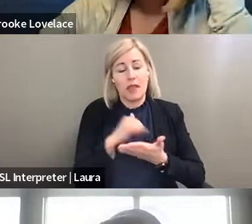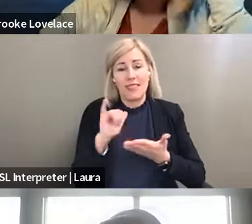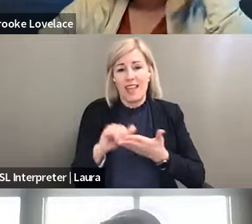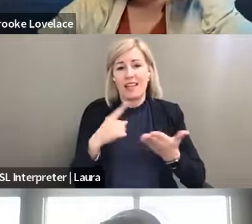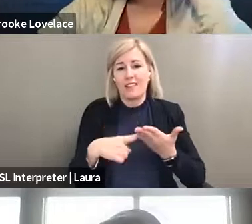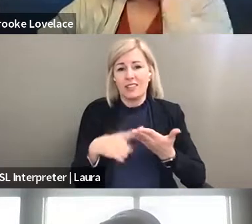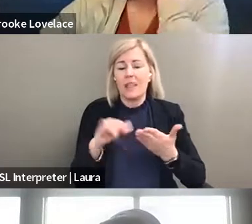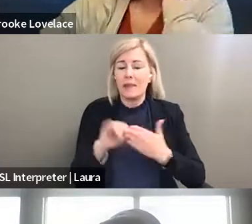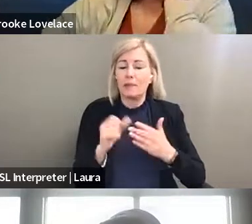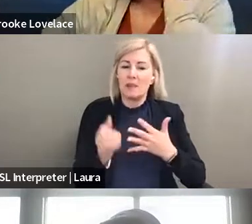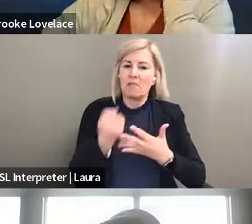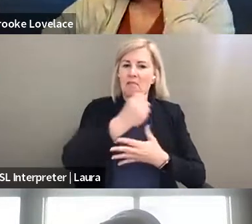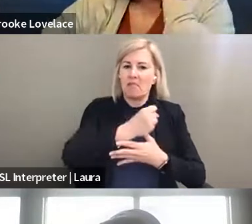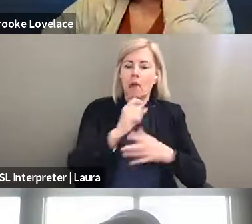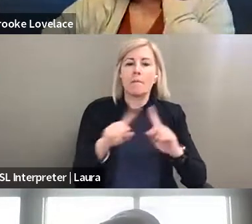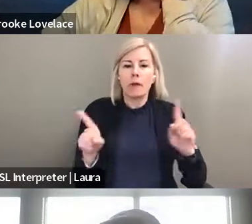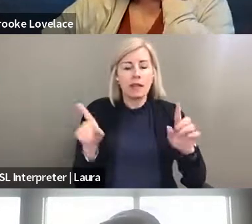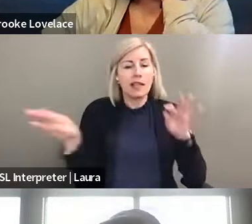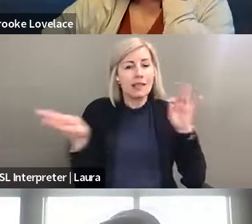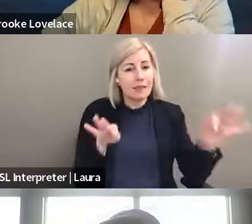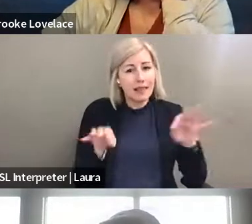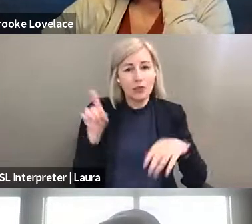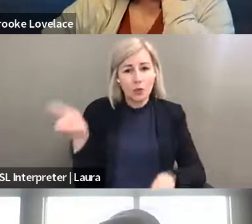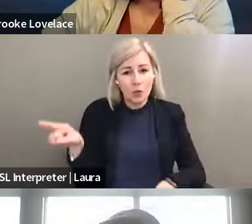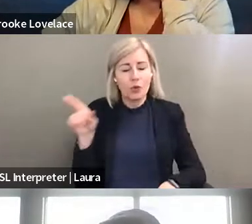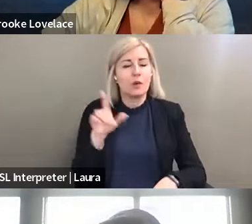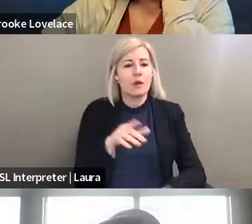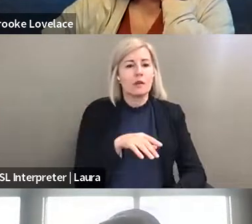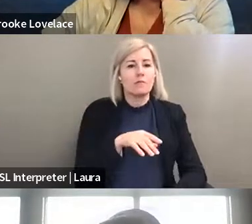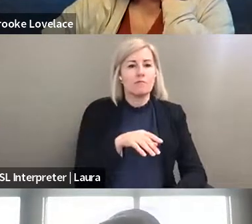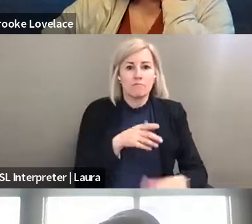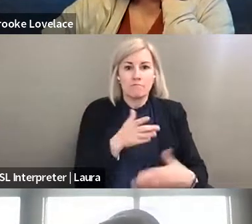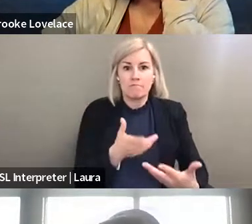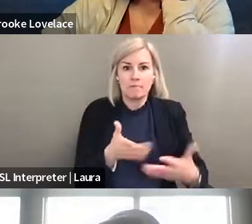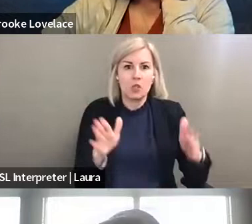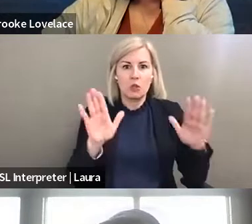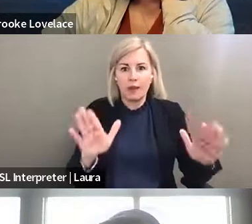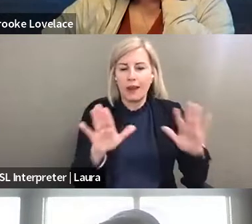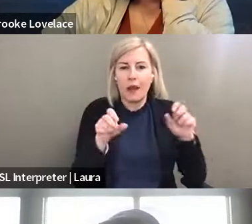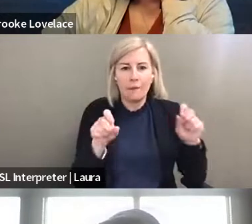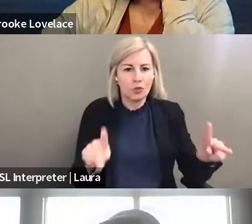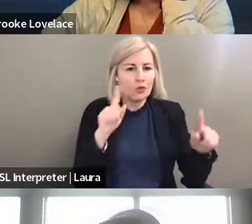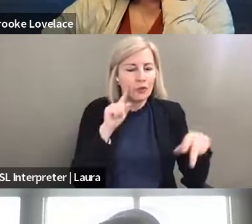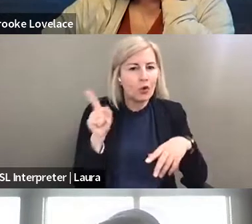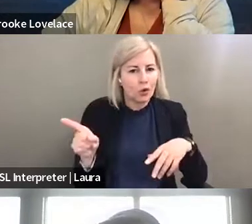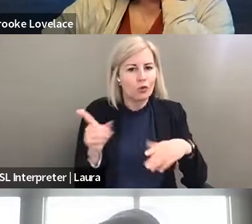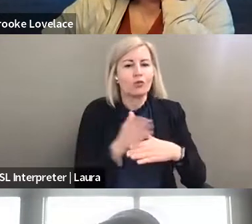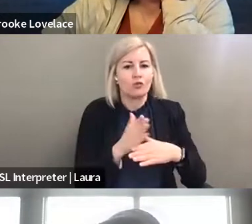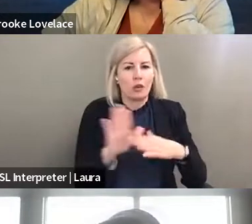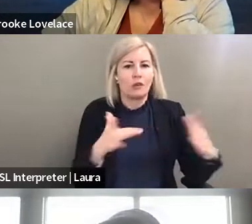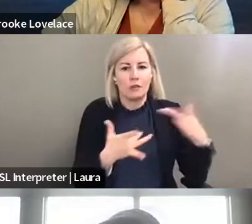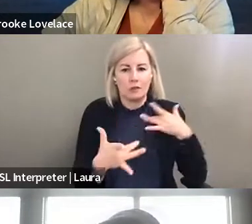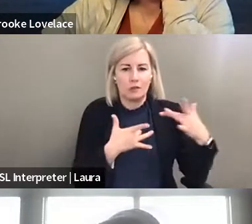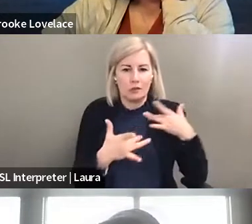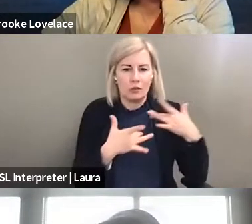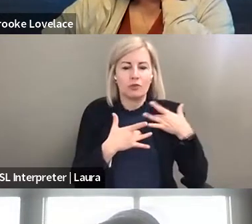became the largest one. But as I explained to her too, is that, there was a great opportunity for her to share her concerns.